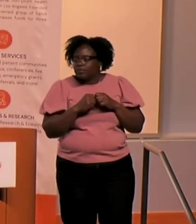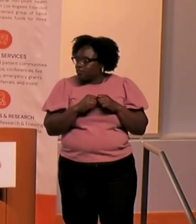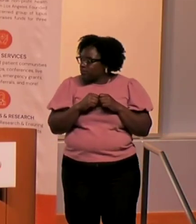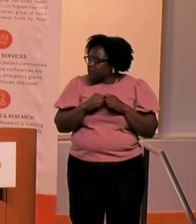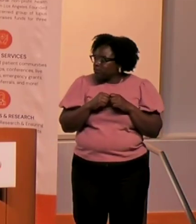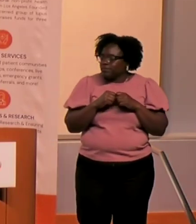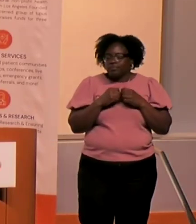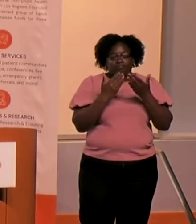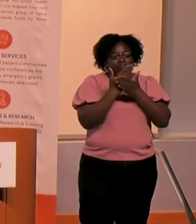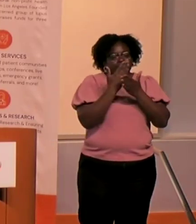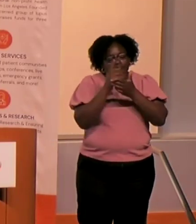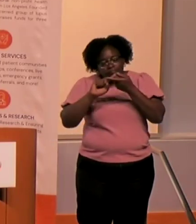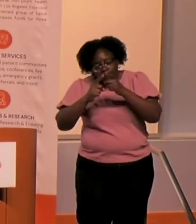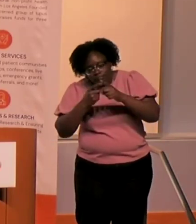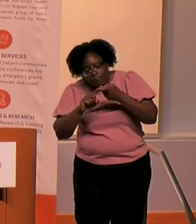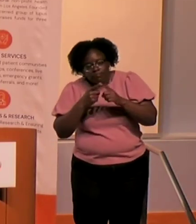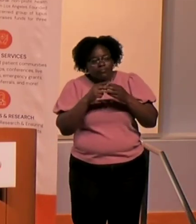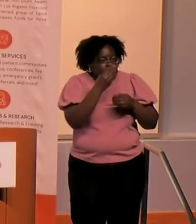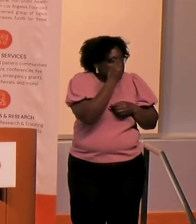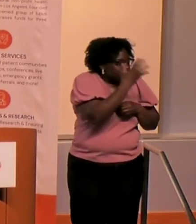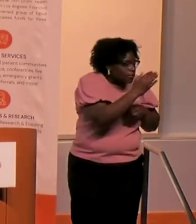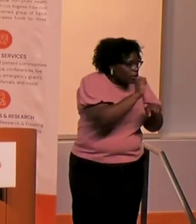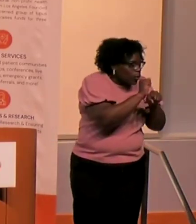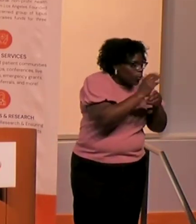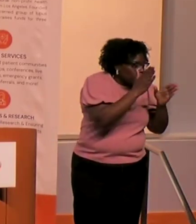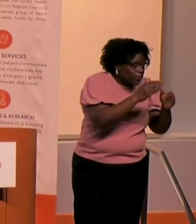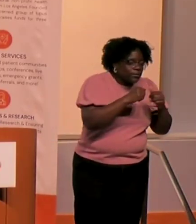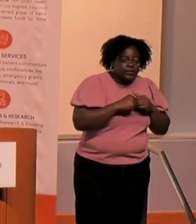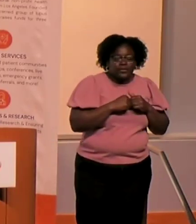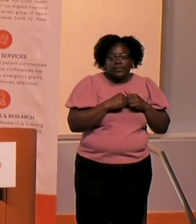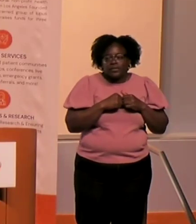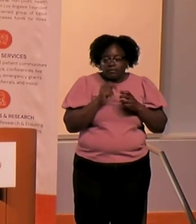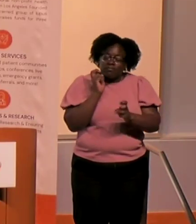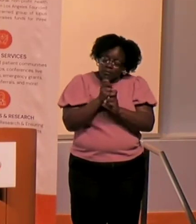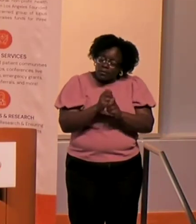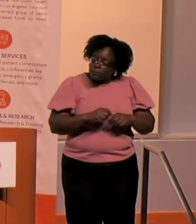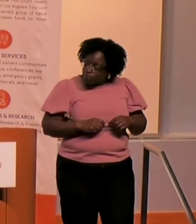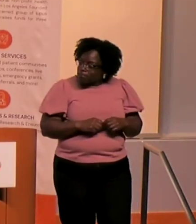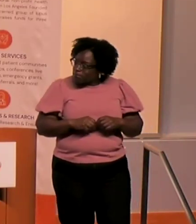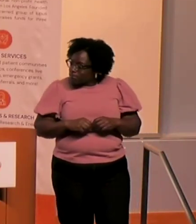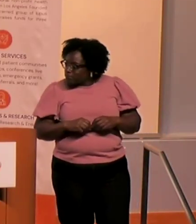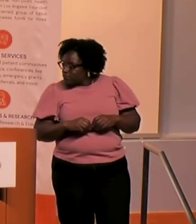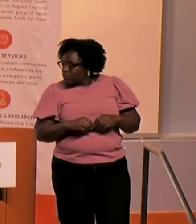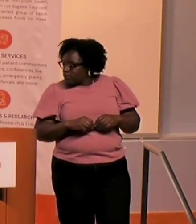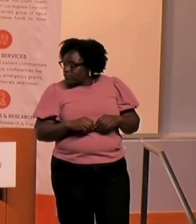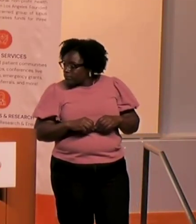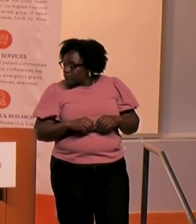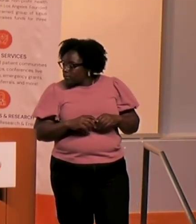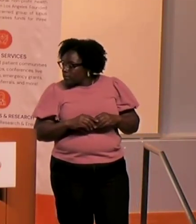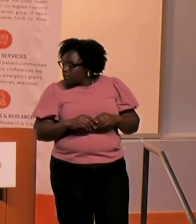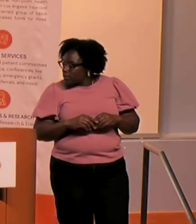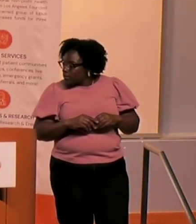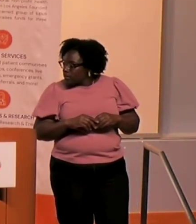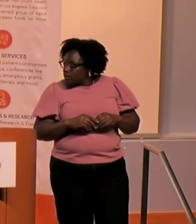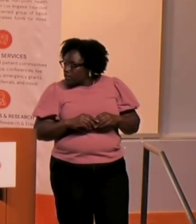new friendships, disclosing it with coworkers. Yeah, it's been hard. Yeah. No, I could